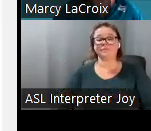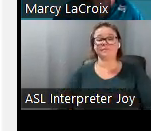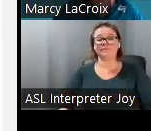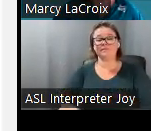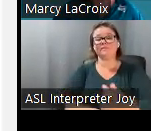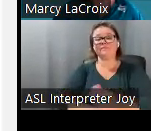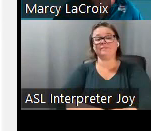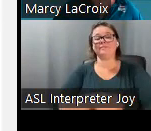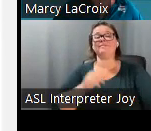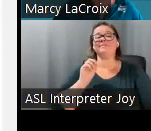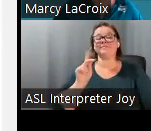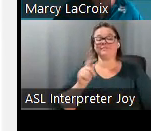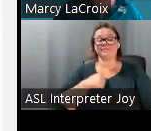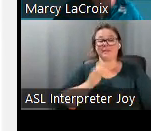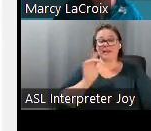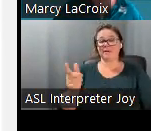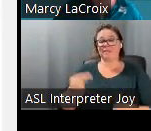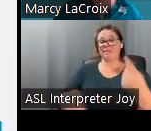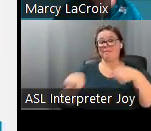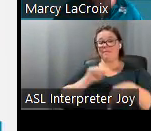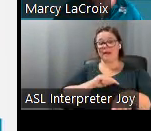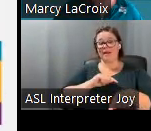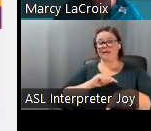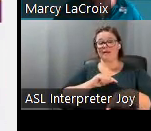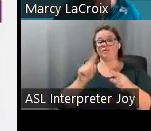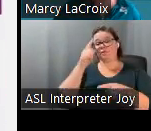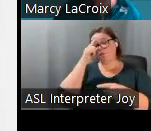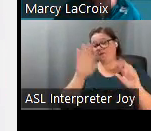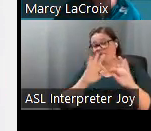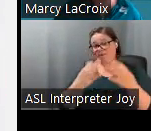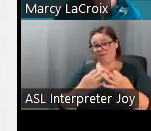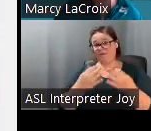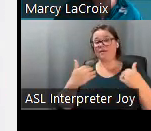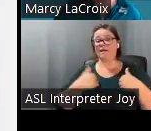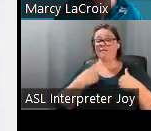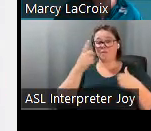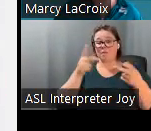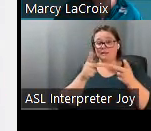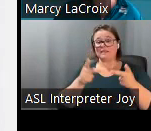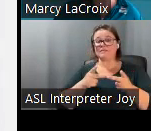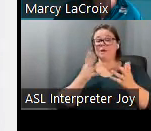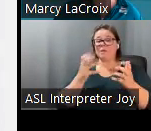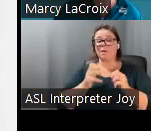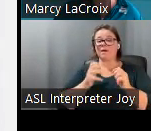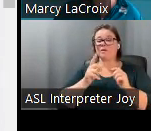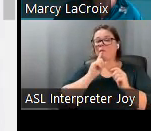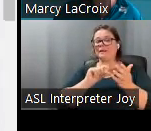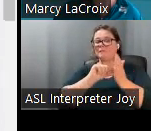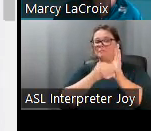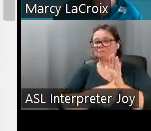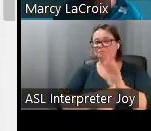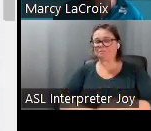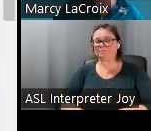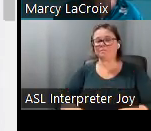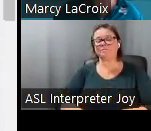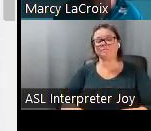Um, I'm going to go back actually into for families, because there is one spot that we wanted to highlight for you. And